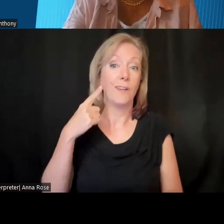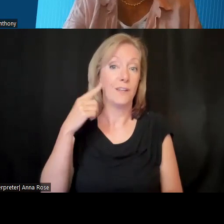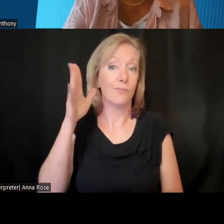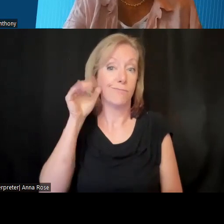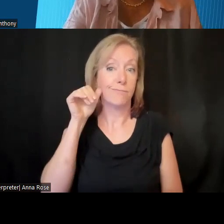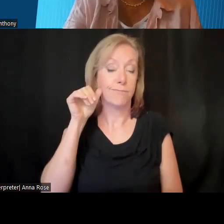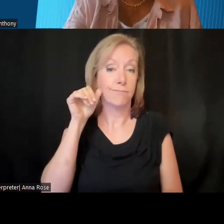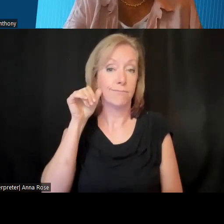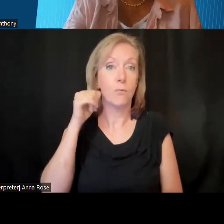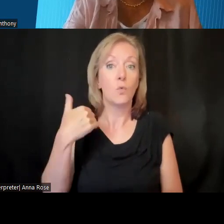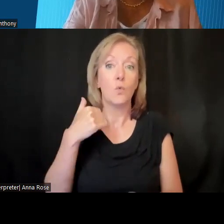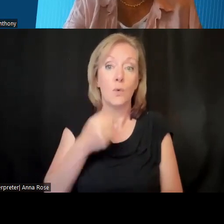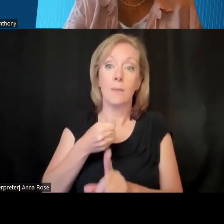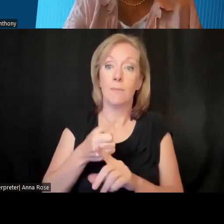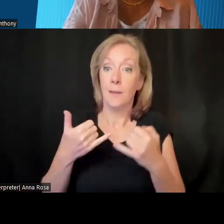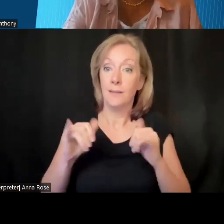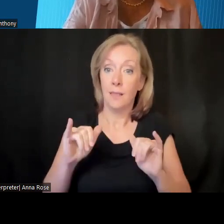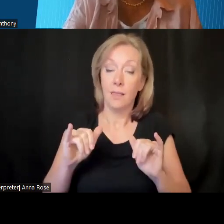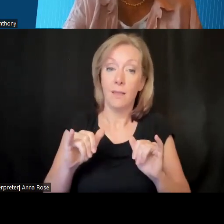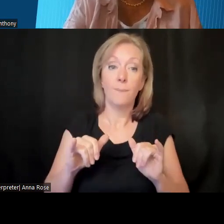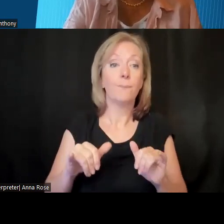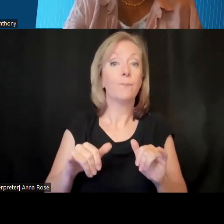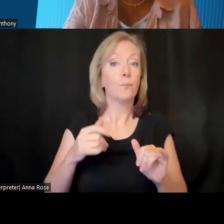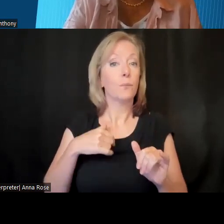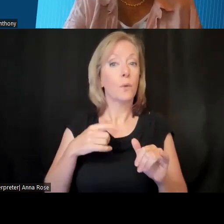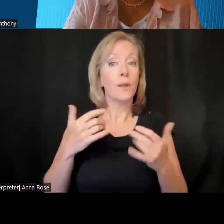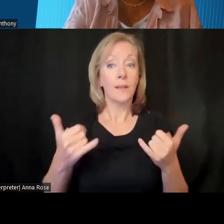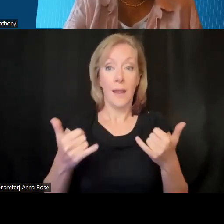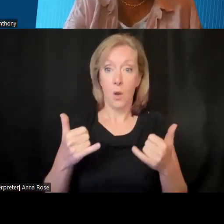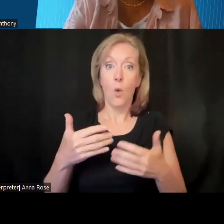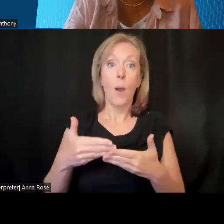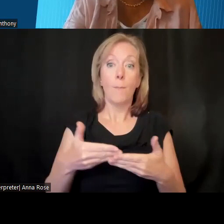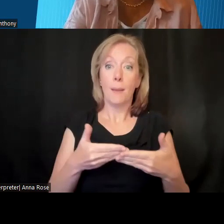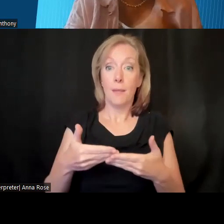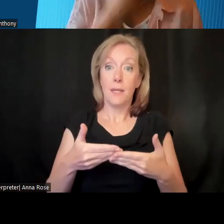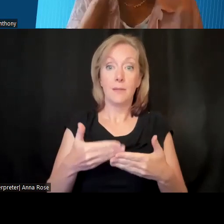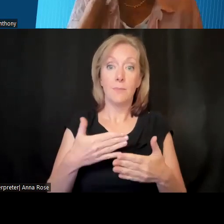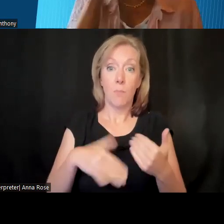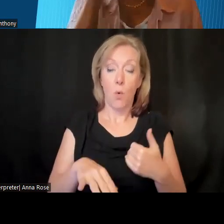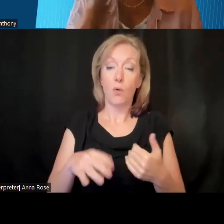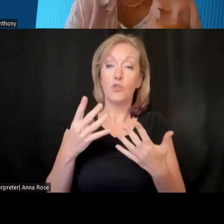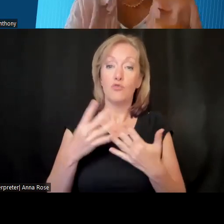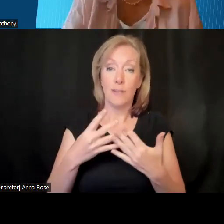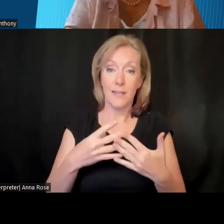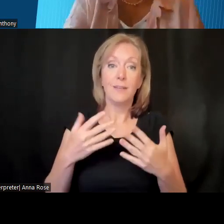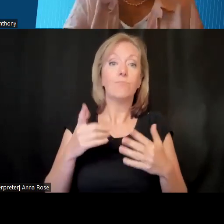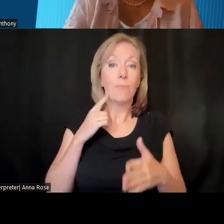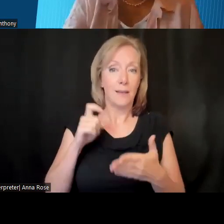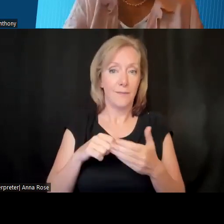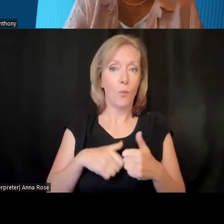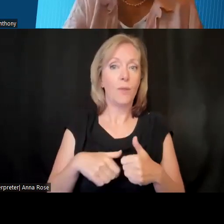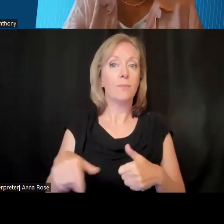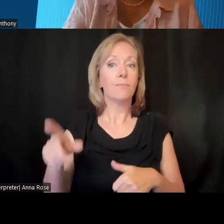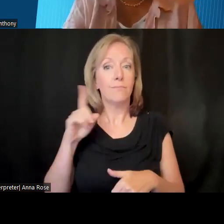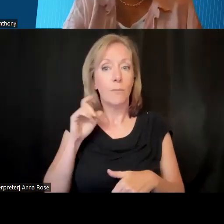find with this particular process that babies are identified with both bilateral and unilateral hearing loss. They